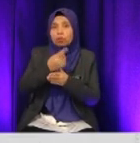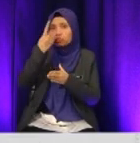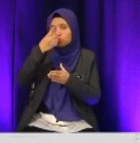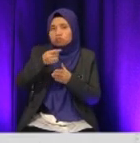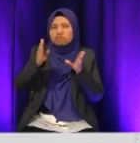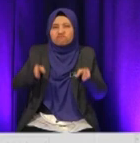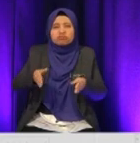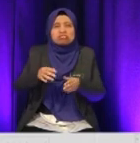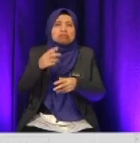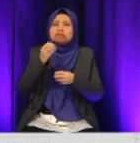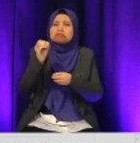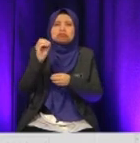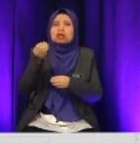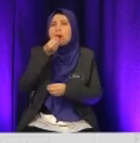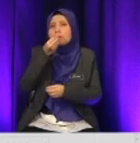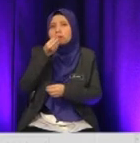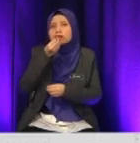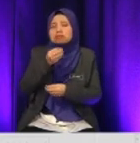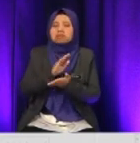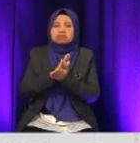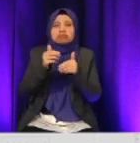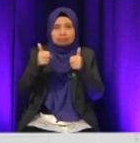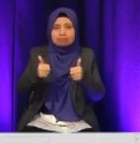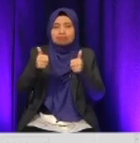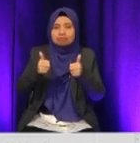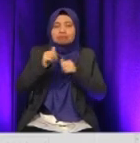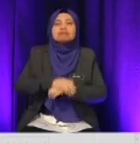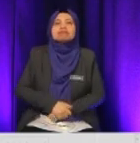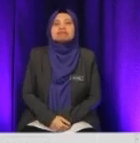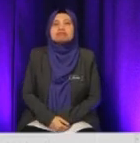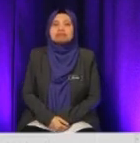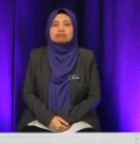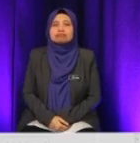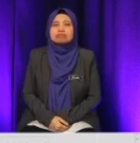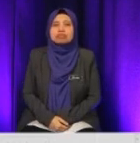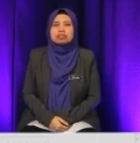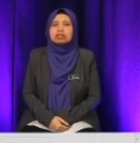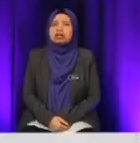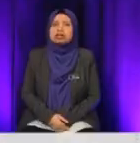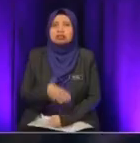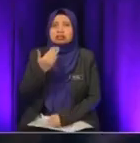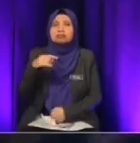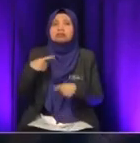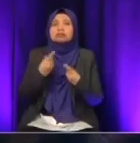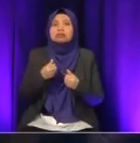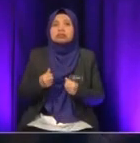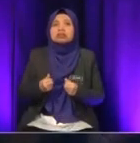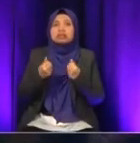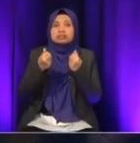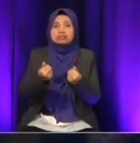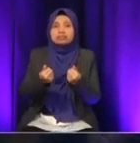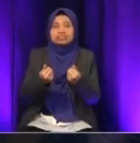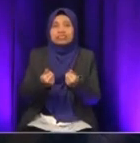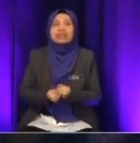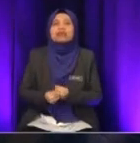they don't starve. Okay, so that's a good nice. Idea. Yes. Yeah, that's okay. nice. Good one, Bella. Why don't we award her with one All ice cream